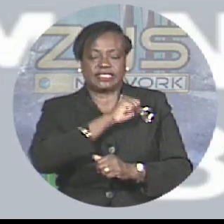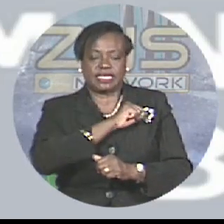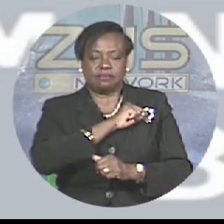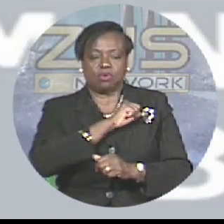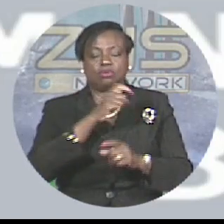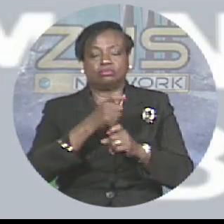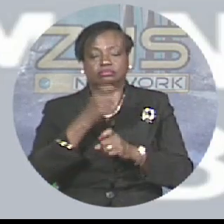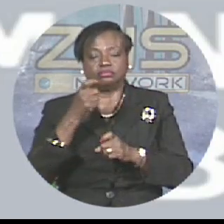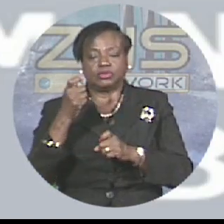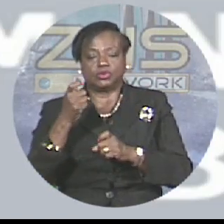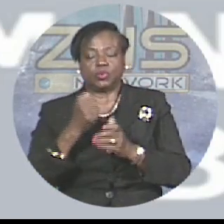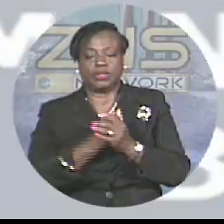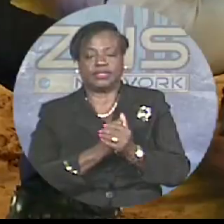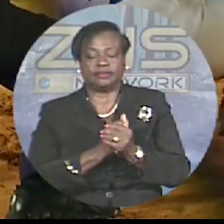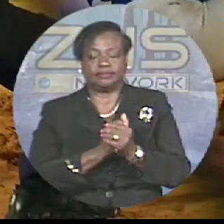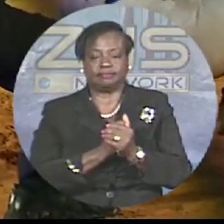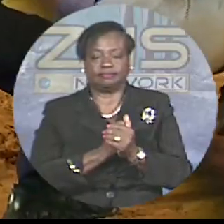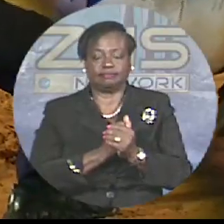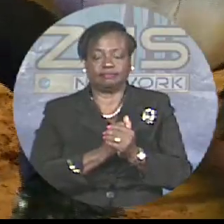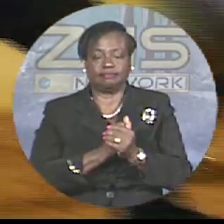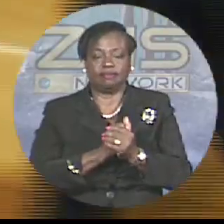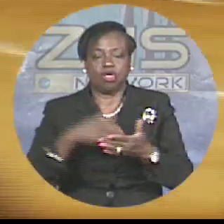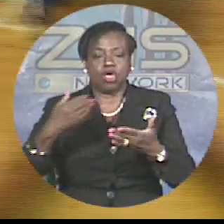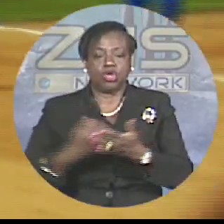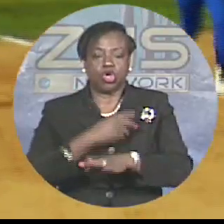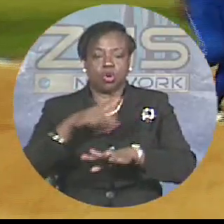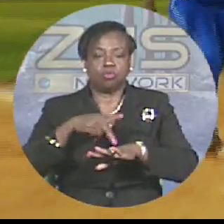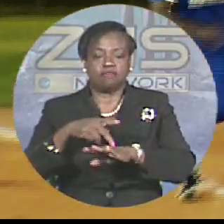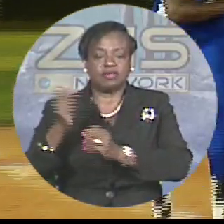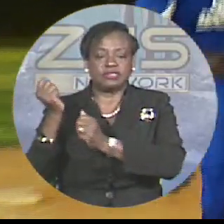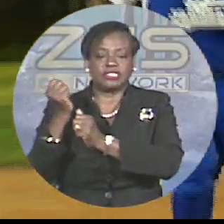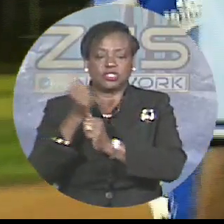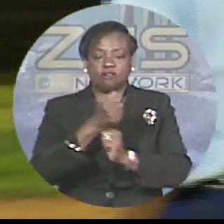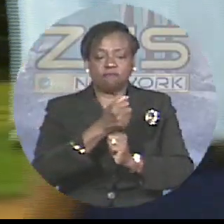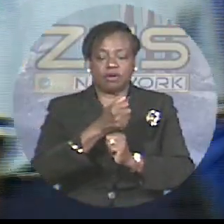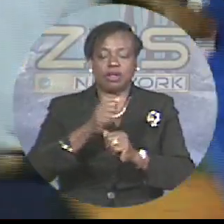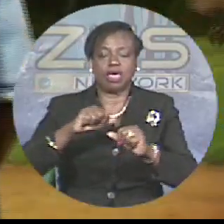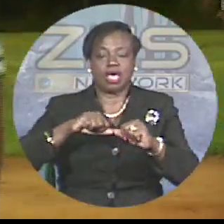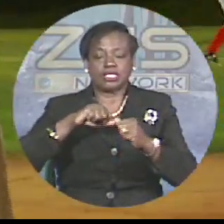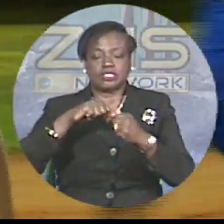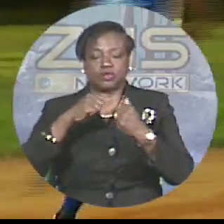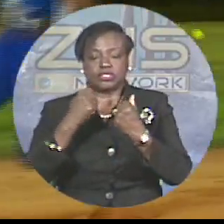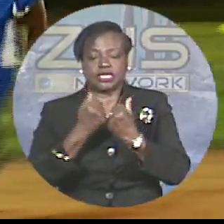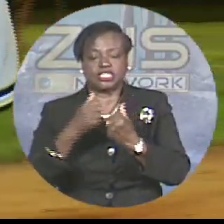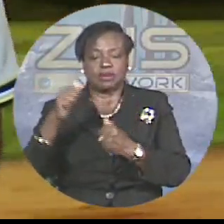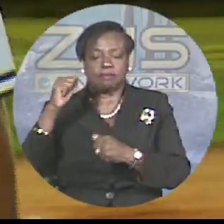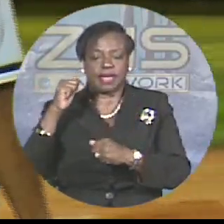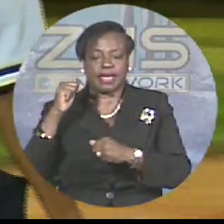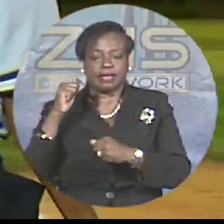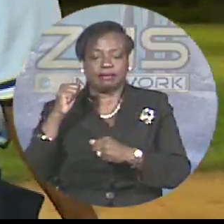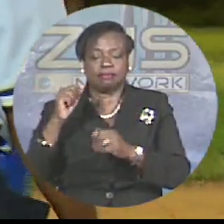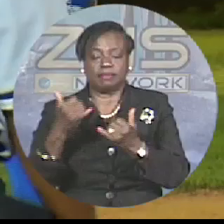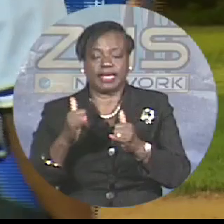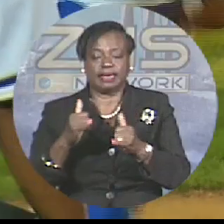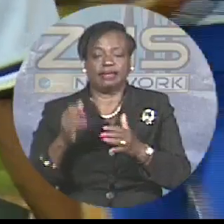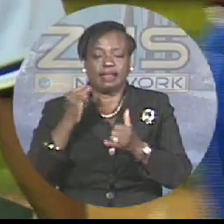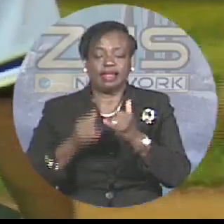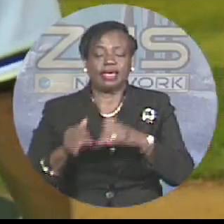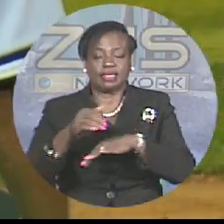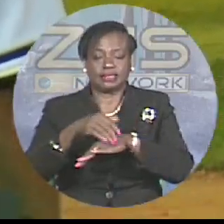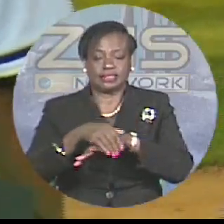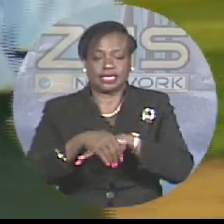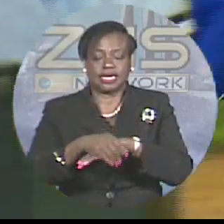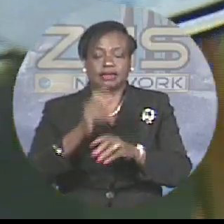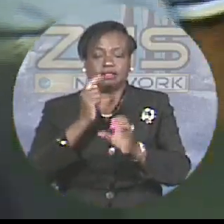win over Dunedin. The New Providence Softball Association back on the diamond last night. The Lady Truckers and Platinum Pool Sharks